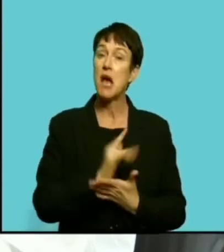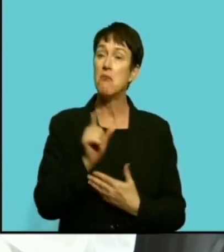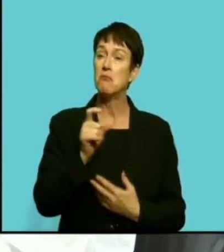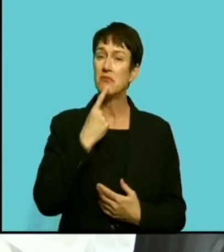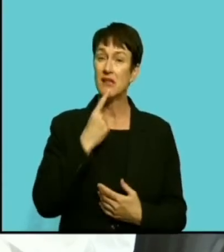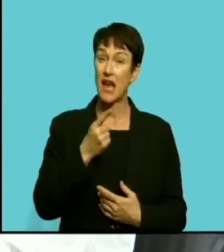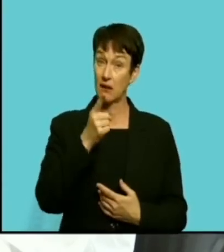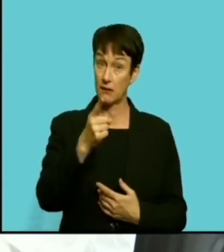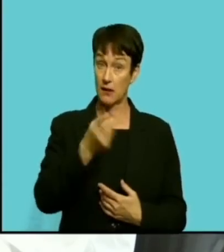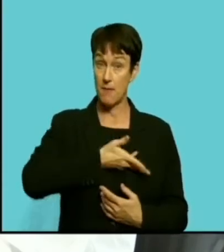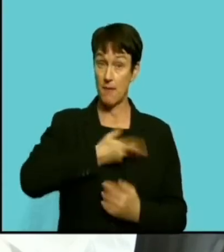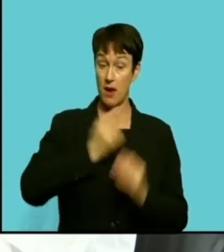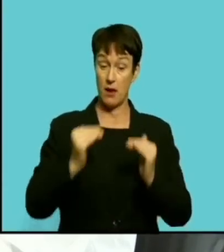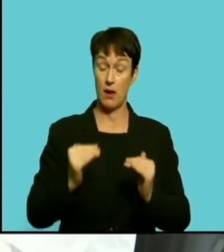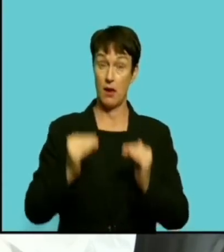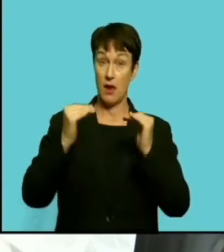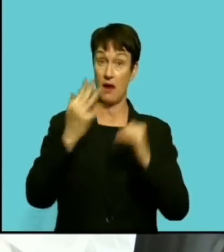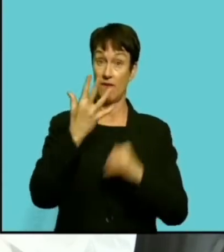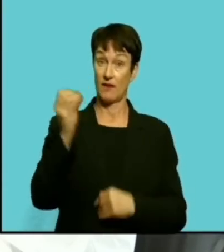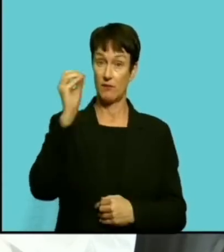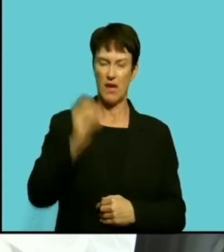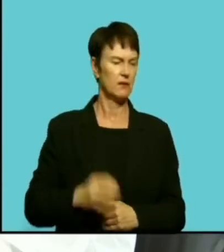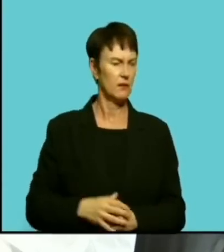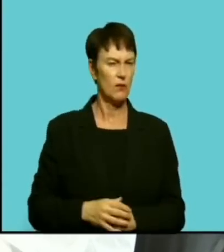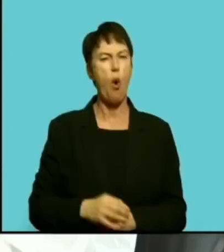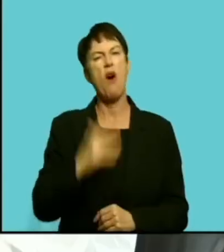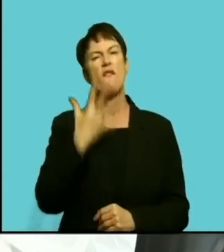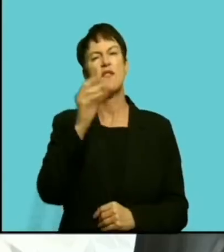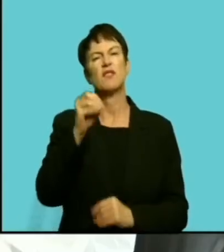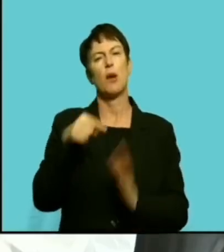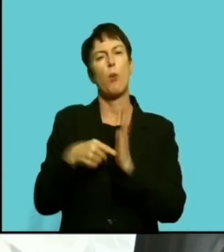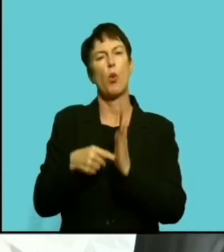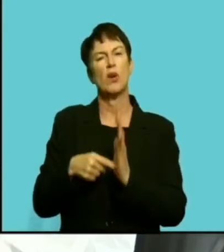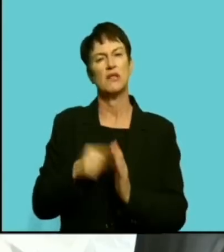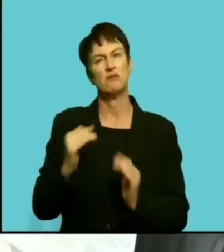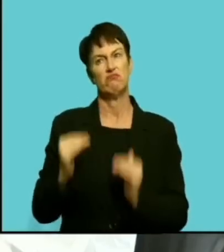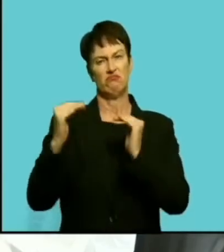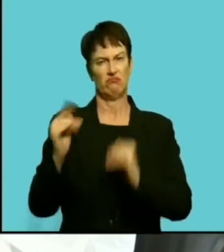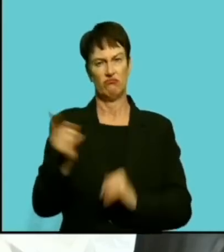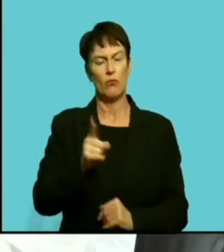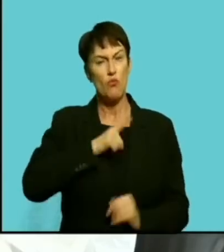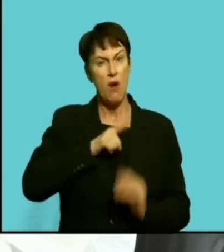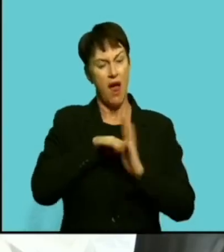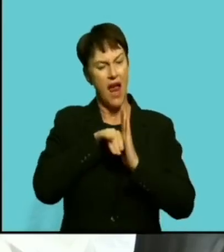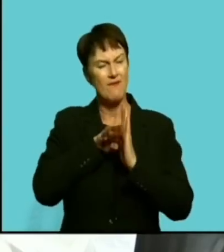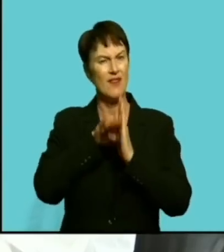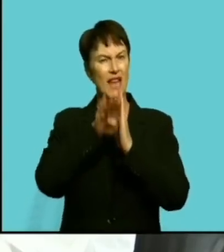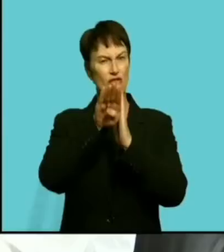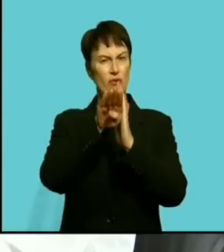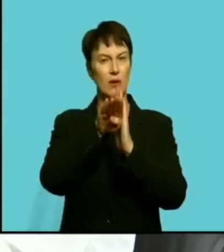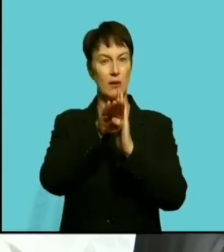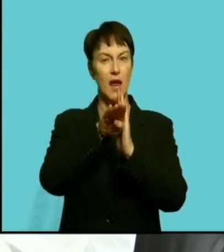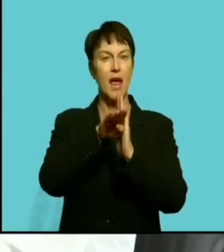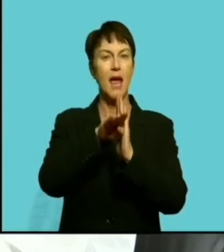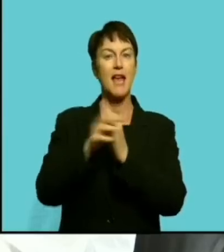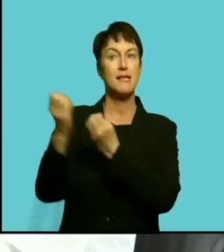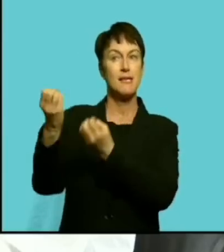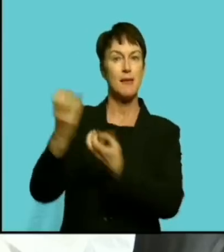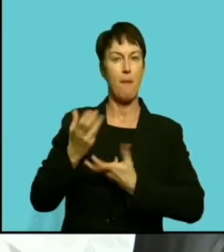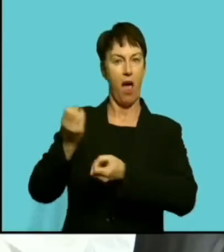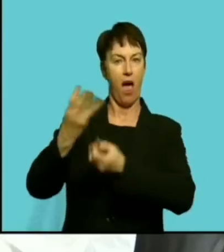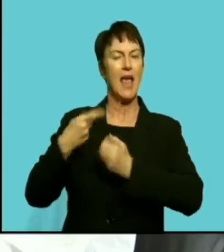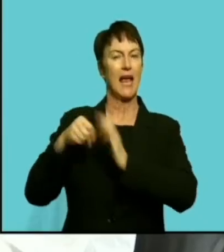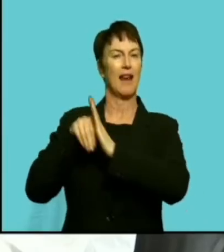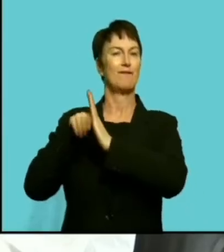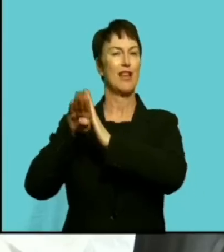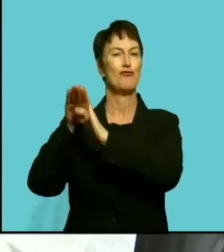basis points is not the way to go, given that inflation currently seen is supply-side inflation, and that this increase